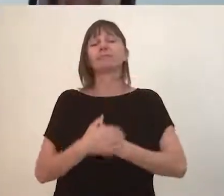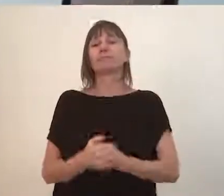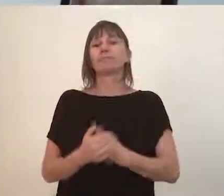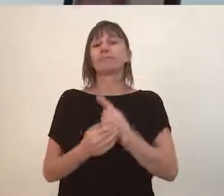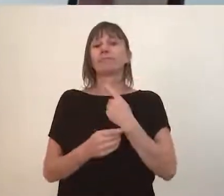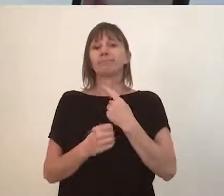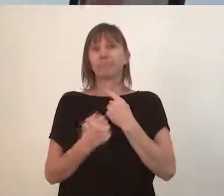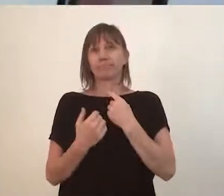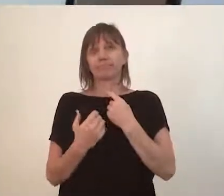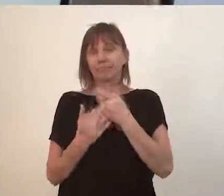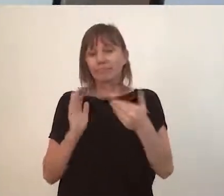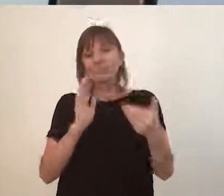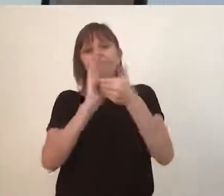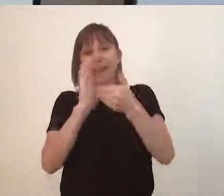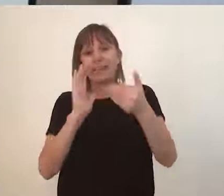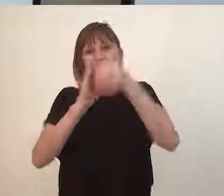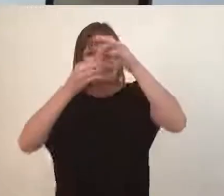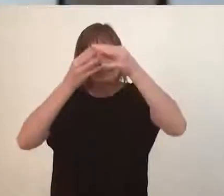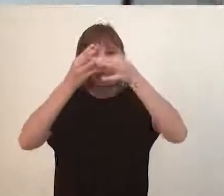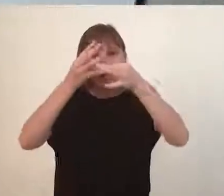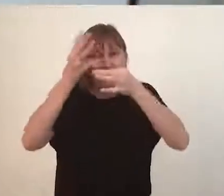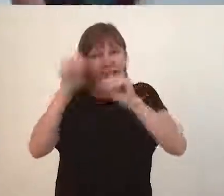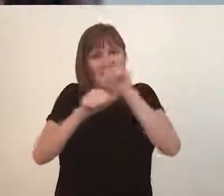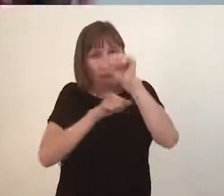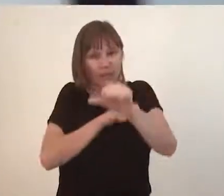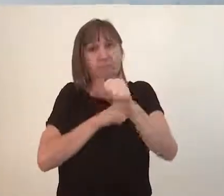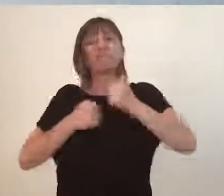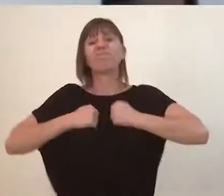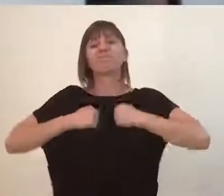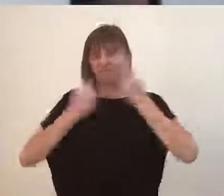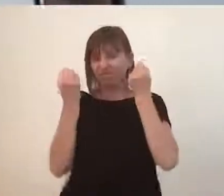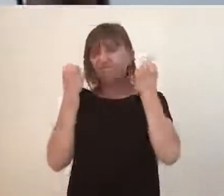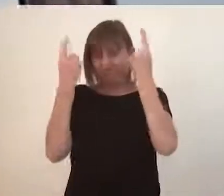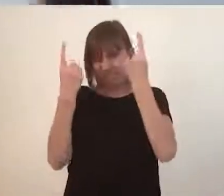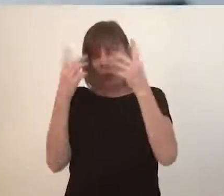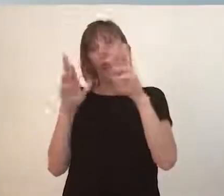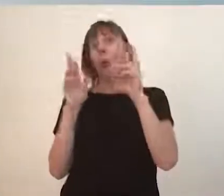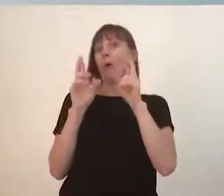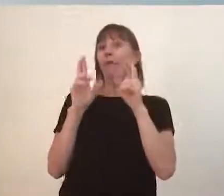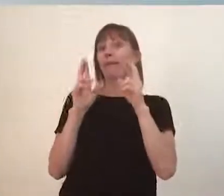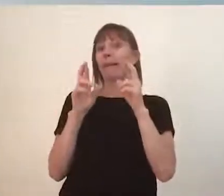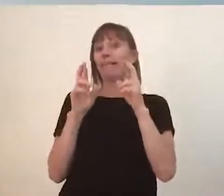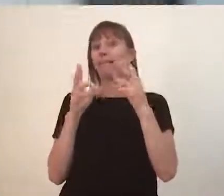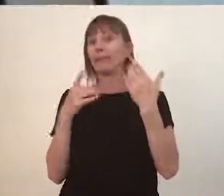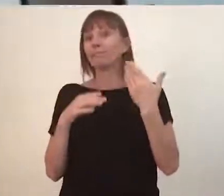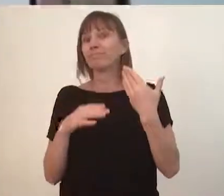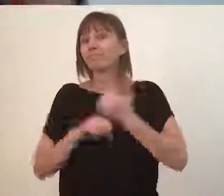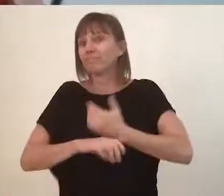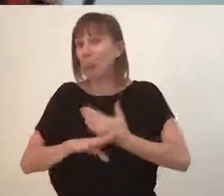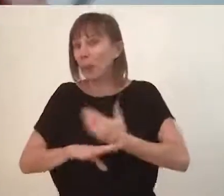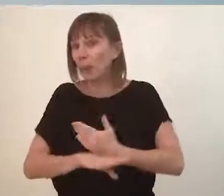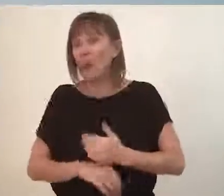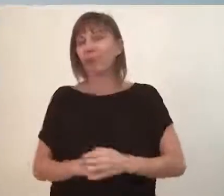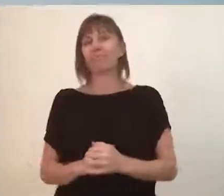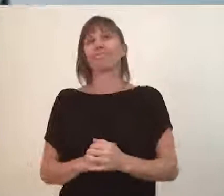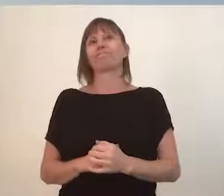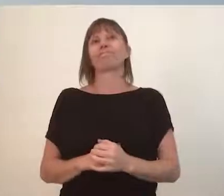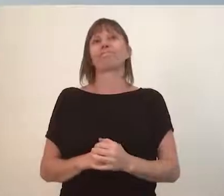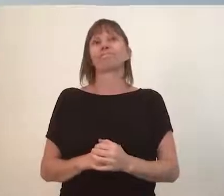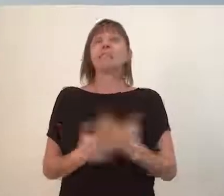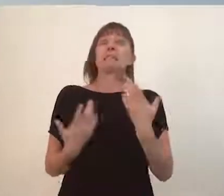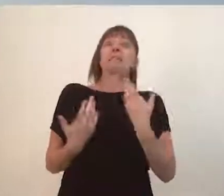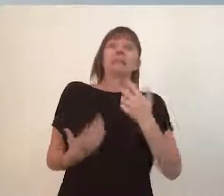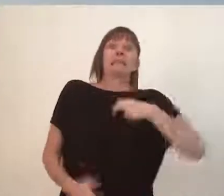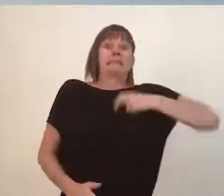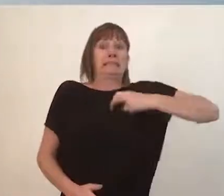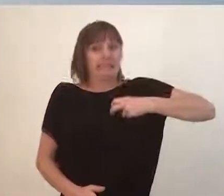wing on my eye. And then I go into the eyeliner and add the details in after. That's my idea, and so hopefully